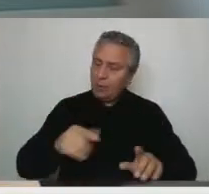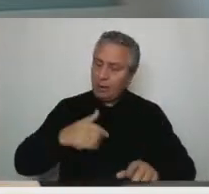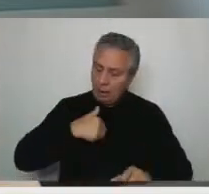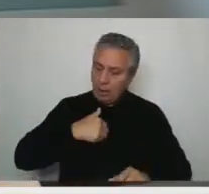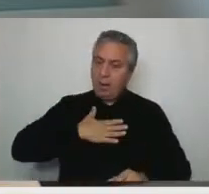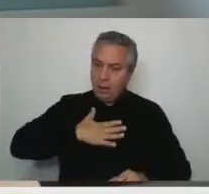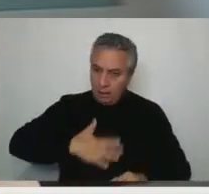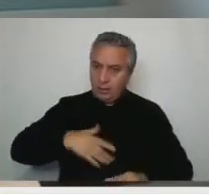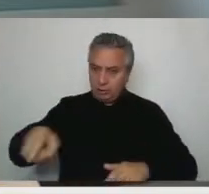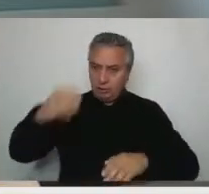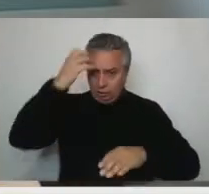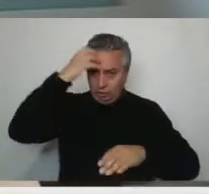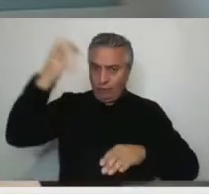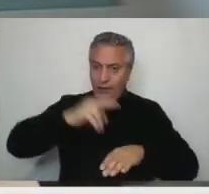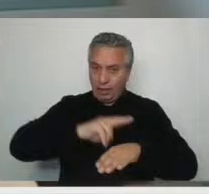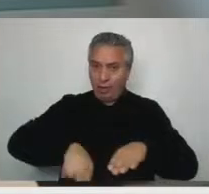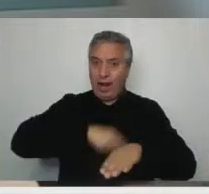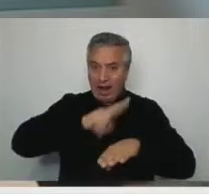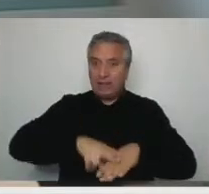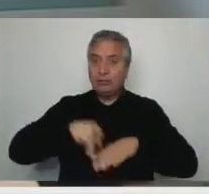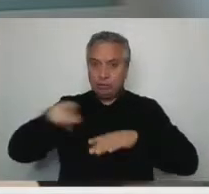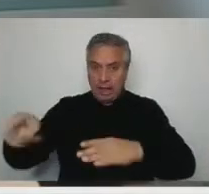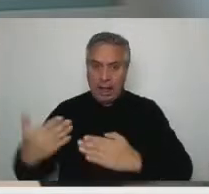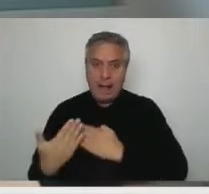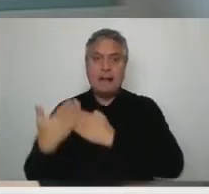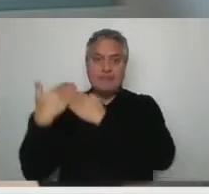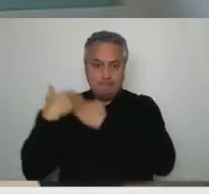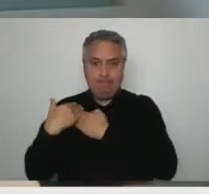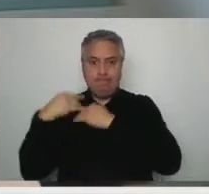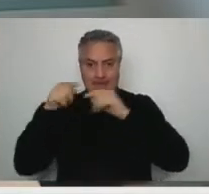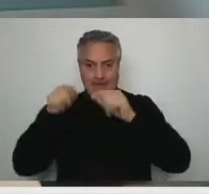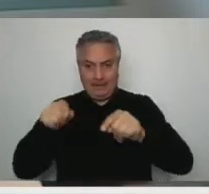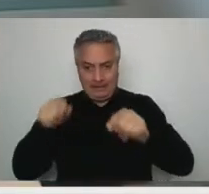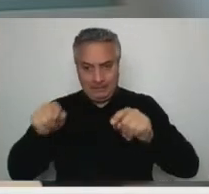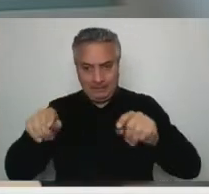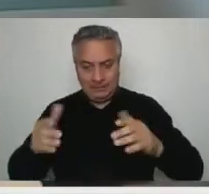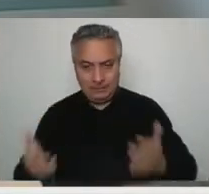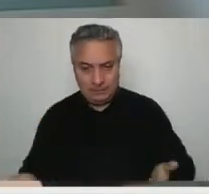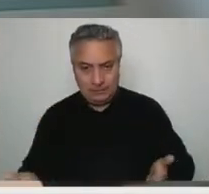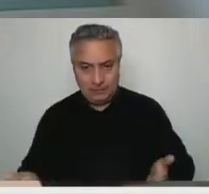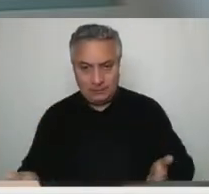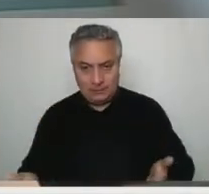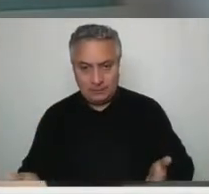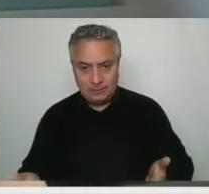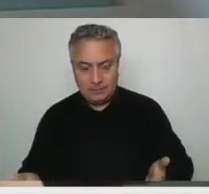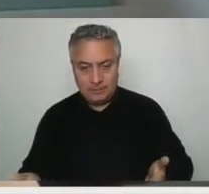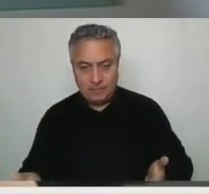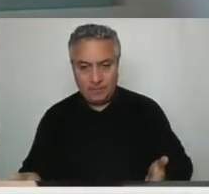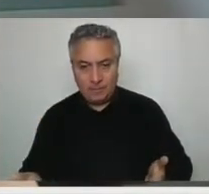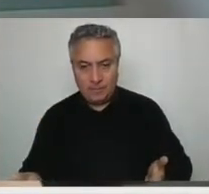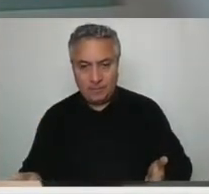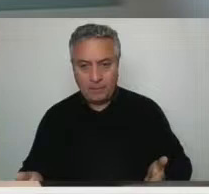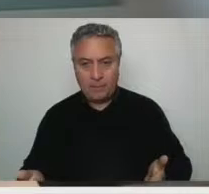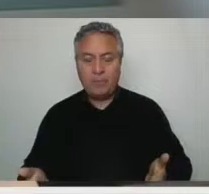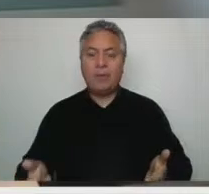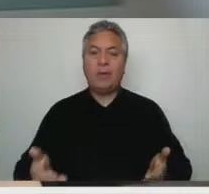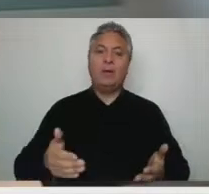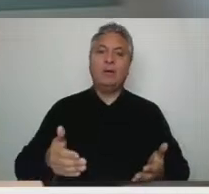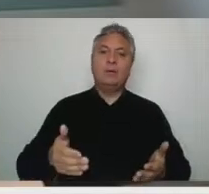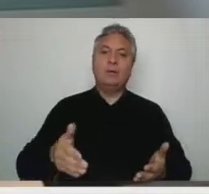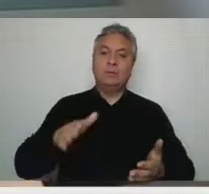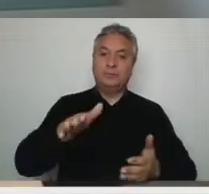from 27% to 30%, it makes the job of Liverpool and Manchester much